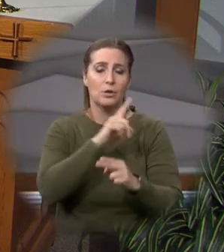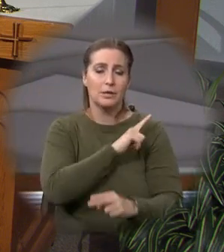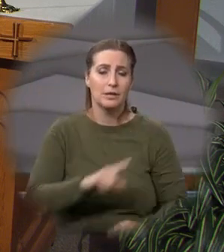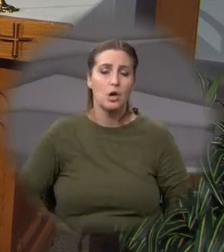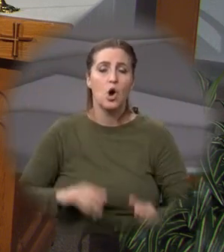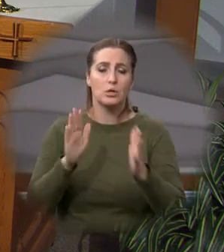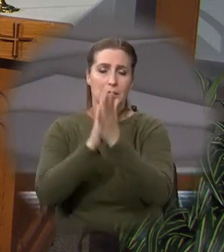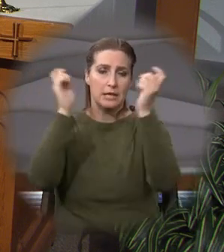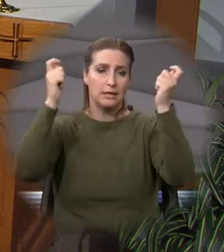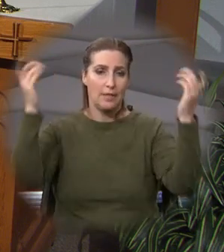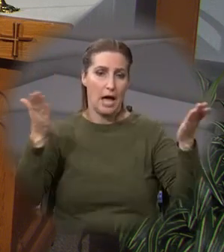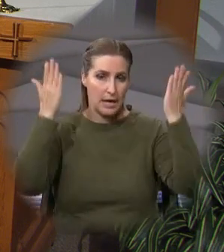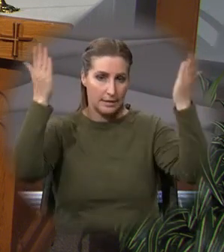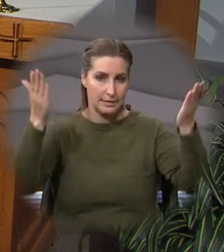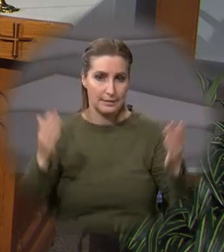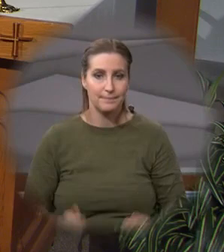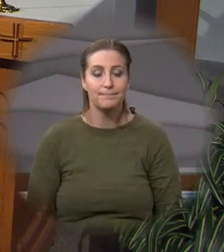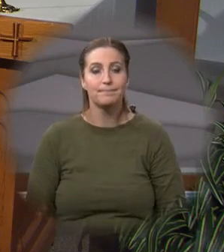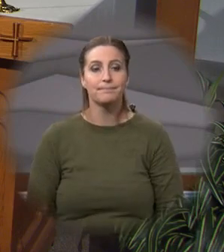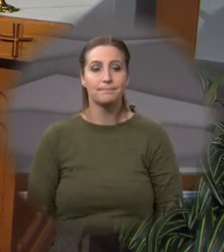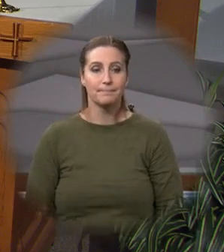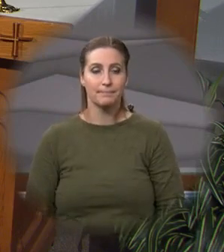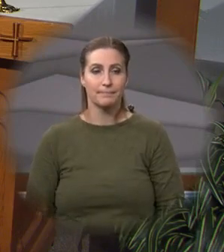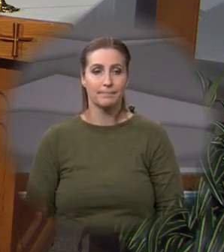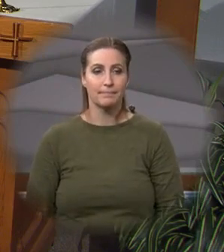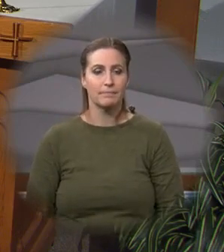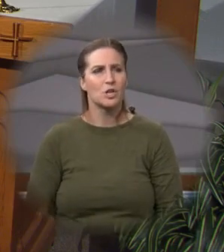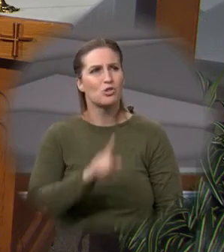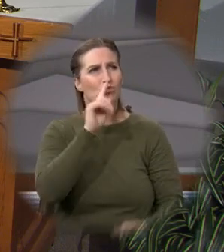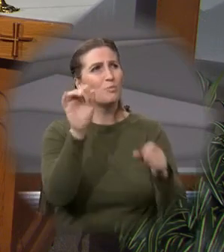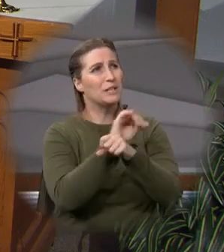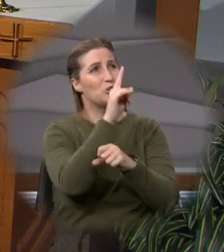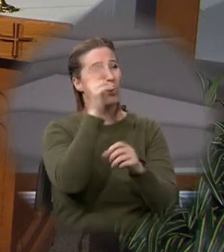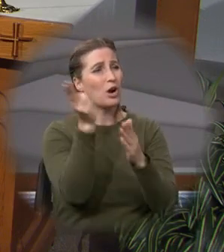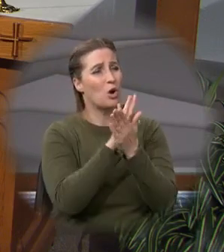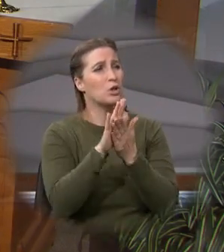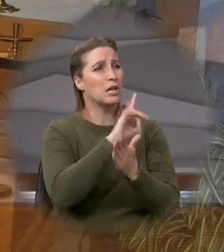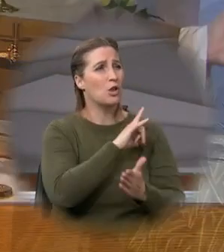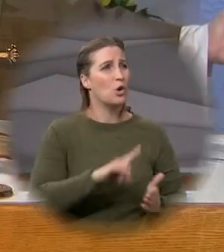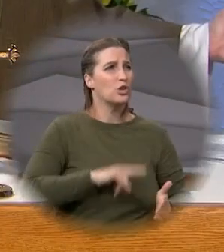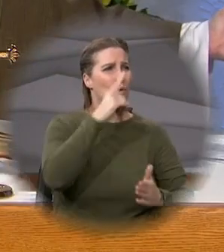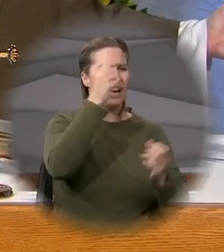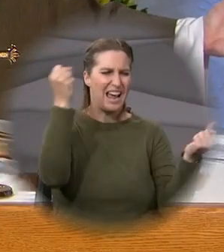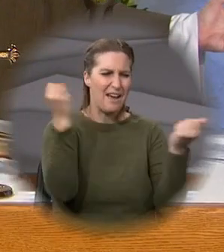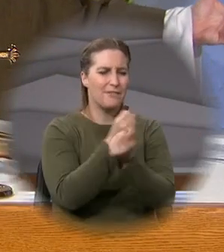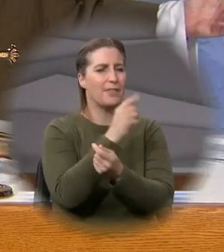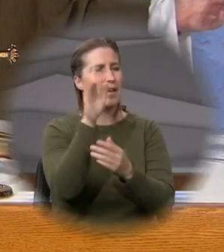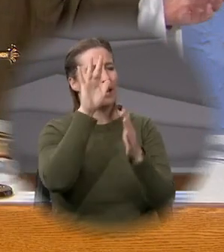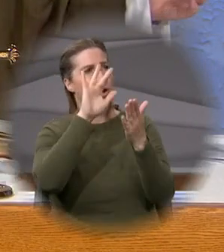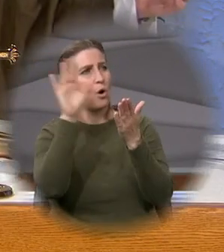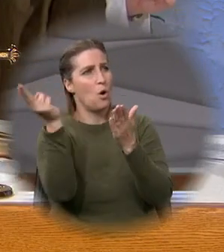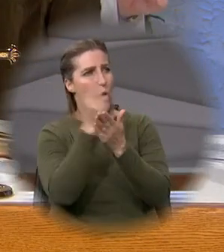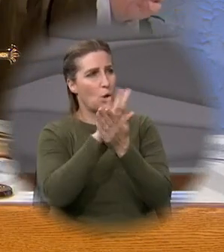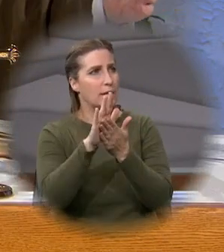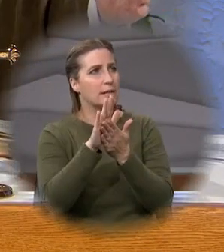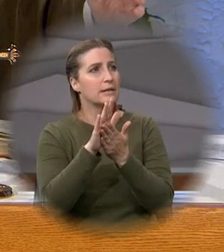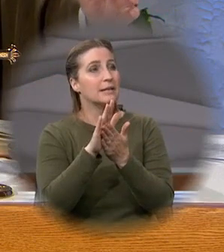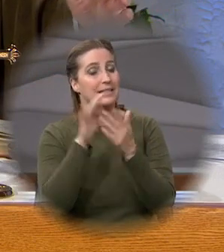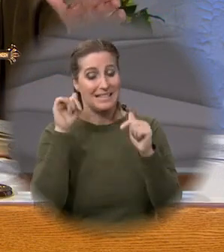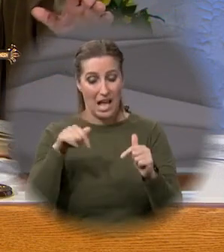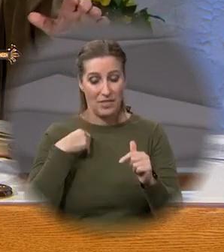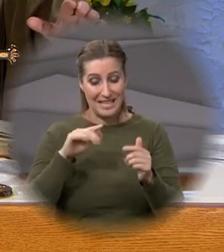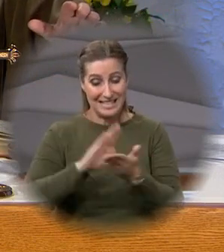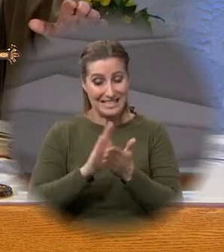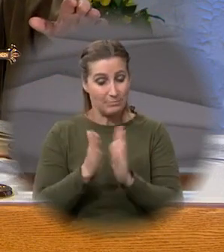of the Lord. Hosanna in the highest. You are indeed holy, O Lord, the fount of all holiness. Make